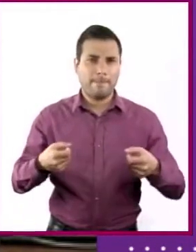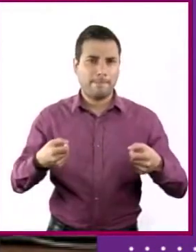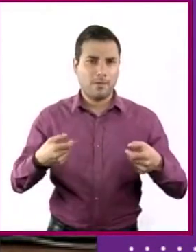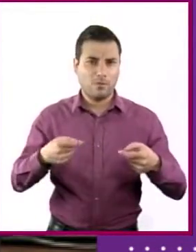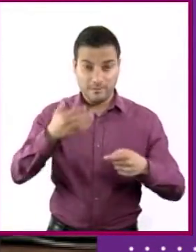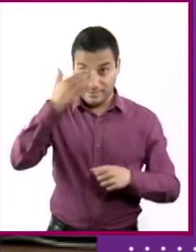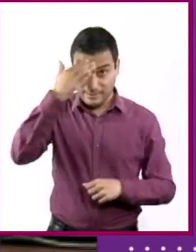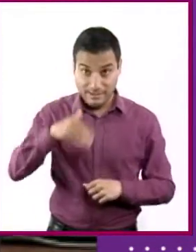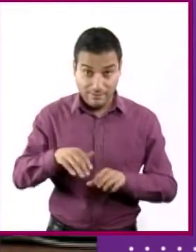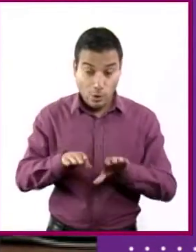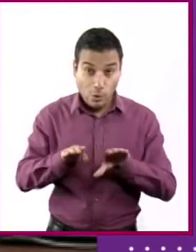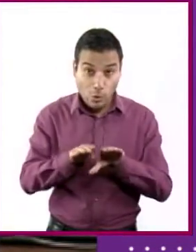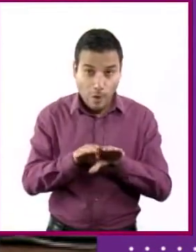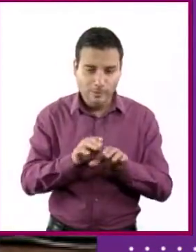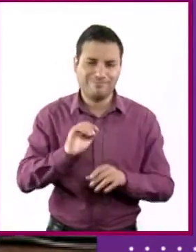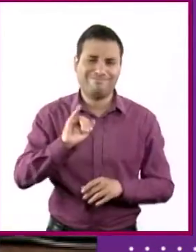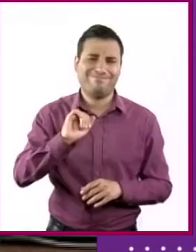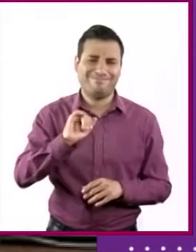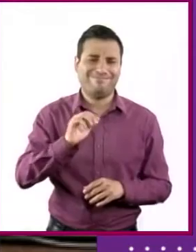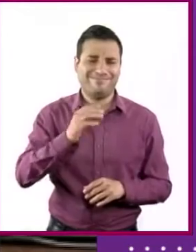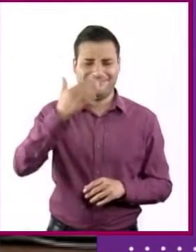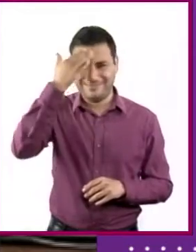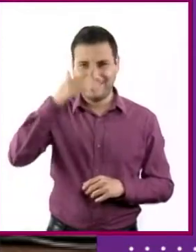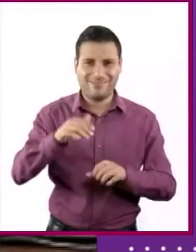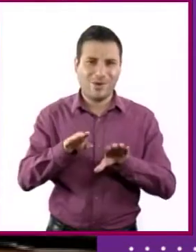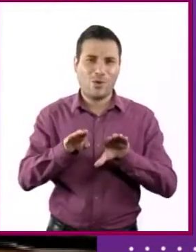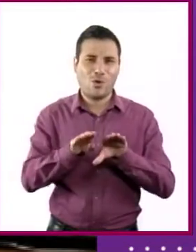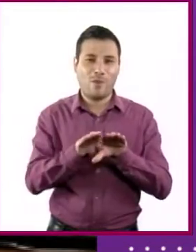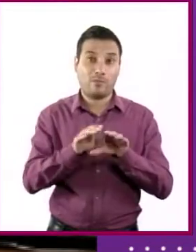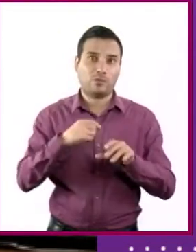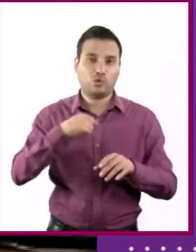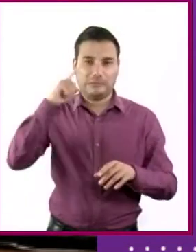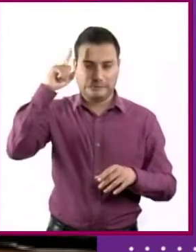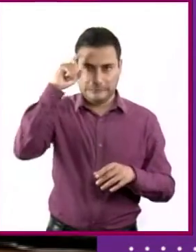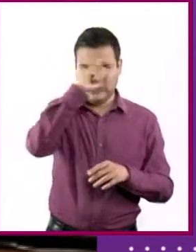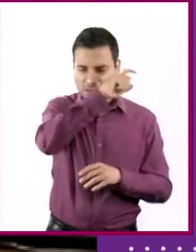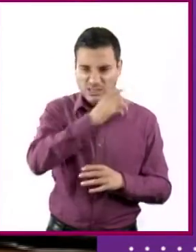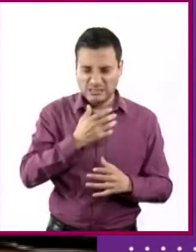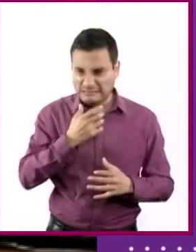that? Yes, I could, but it was difficult.